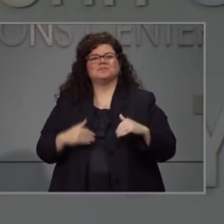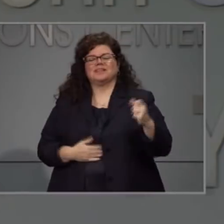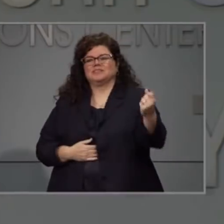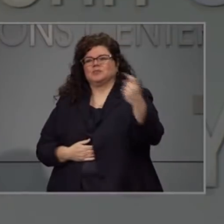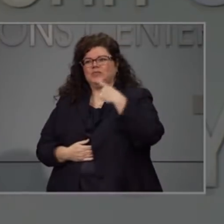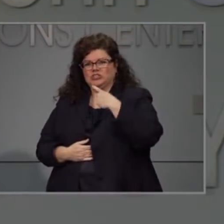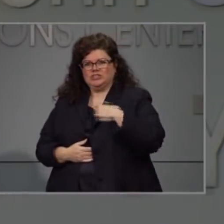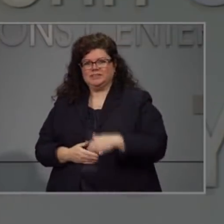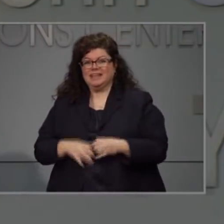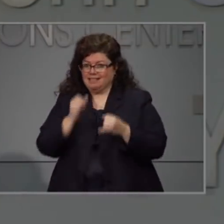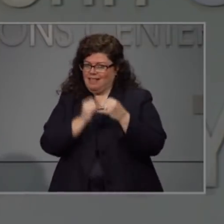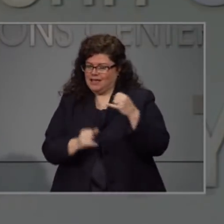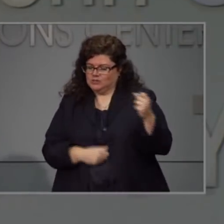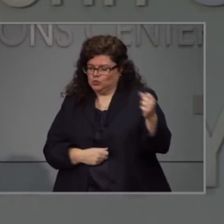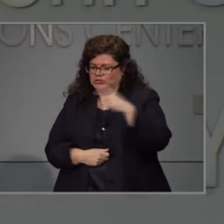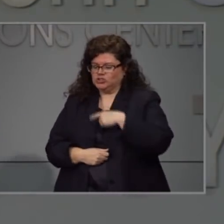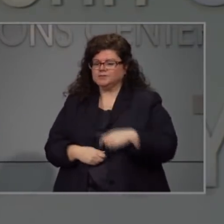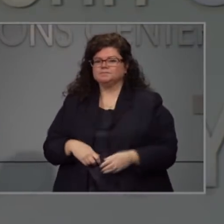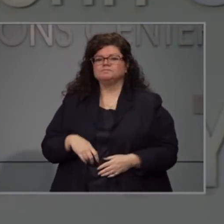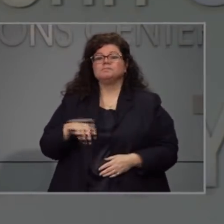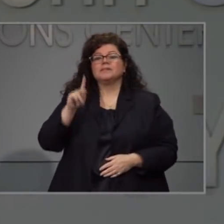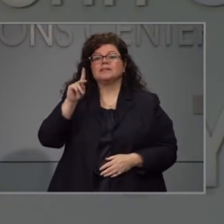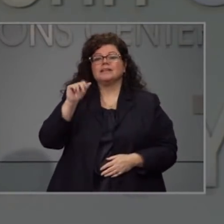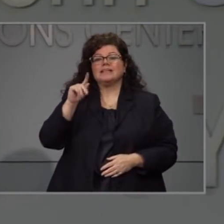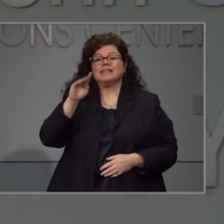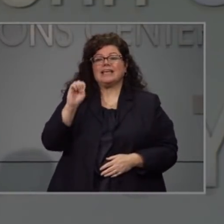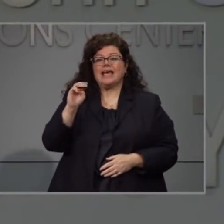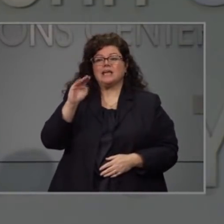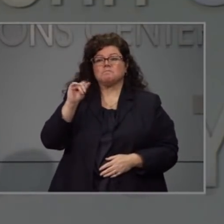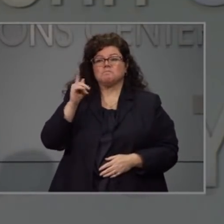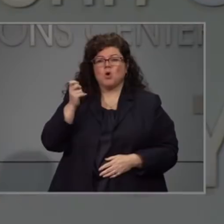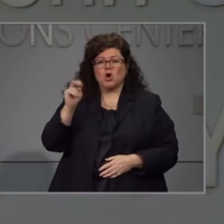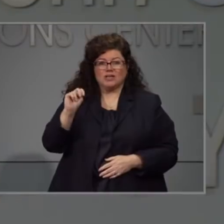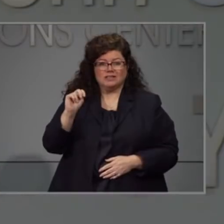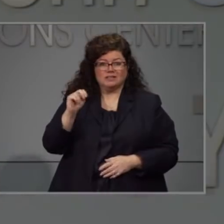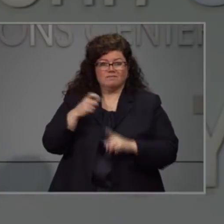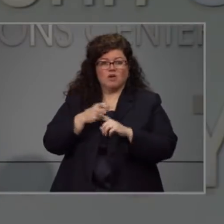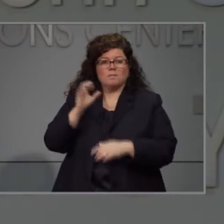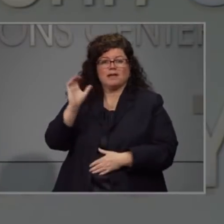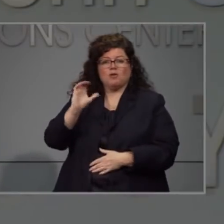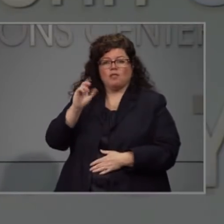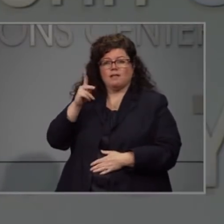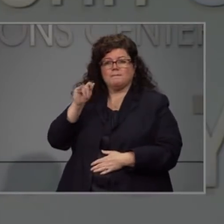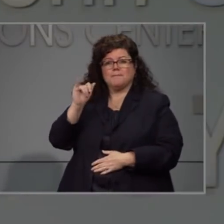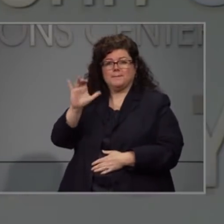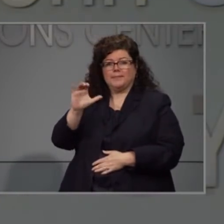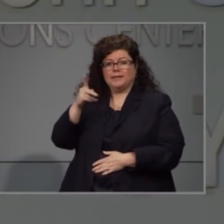Our final question today will be from Kate Martin, Carolina Public Press.